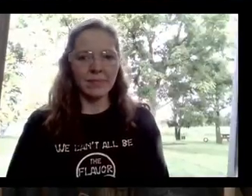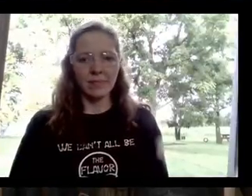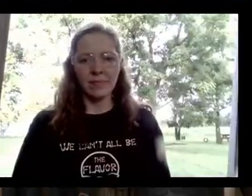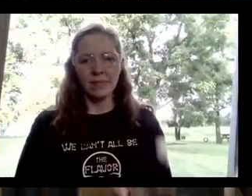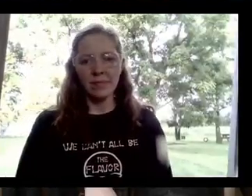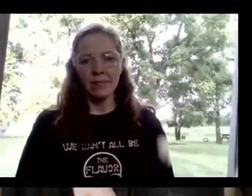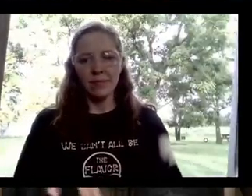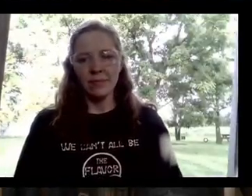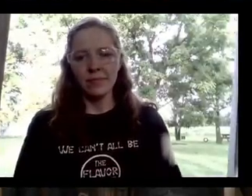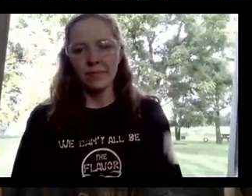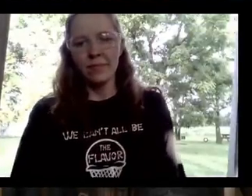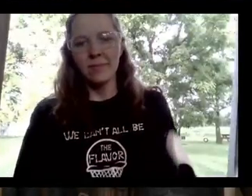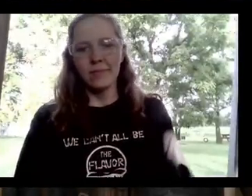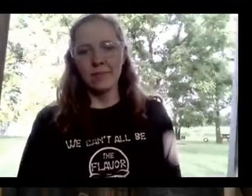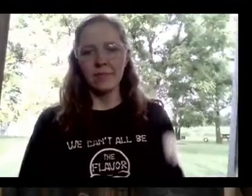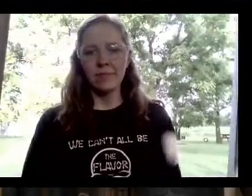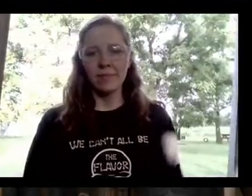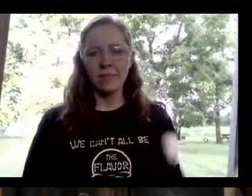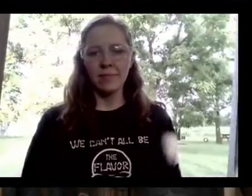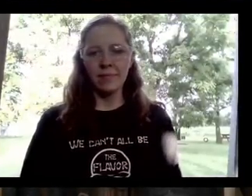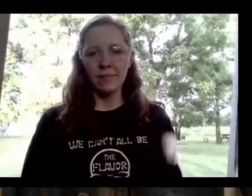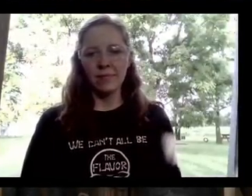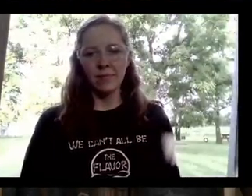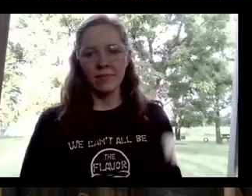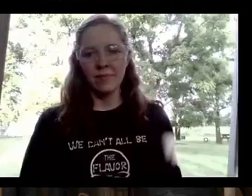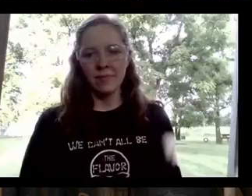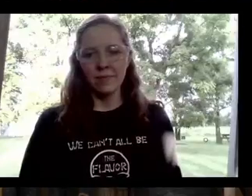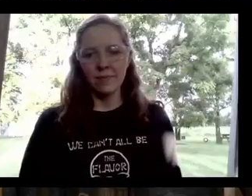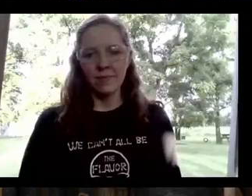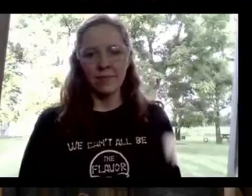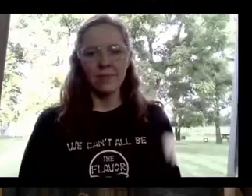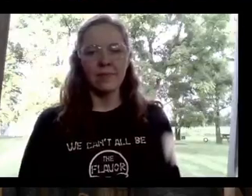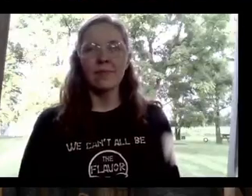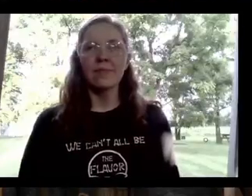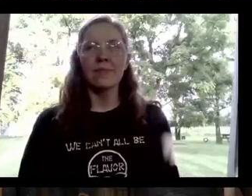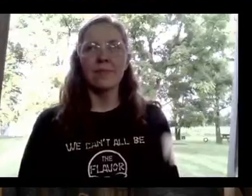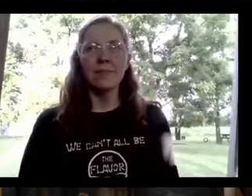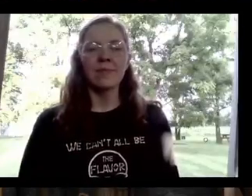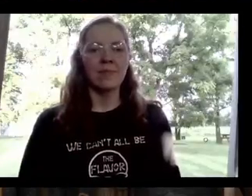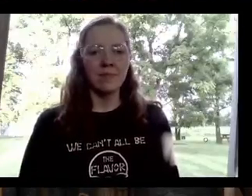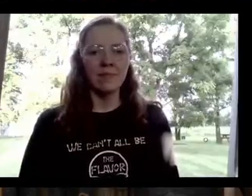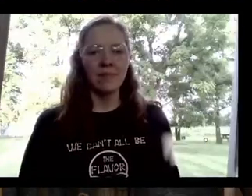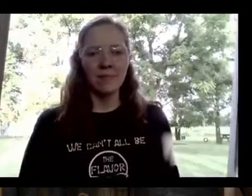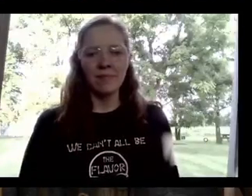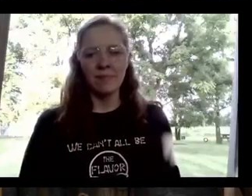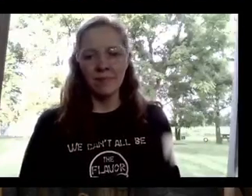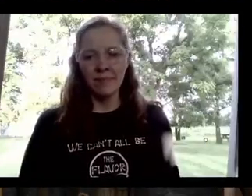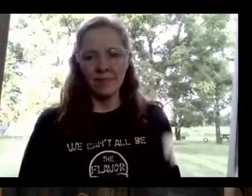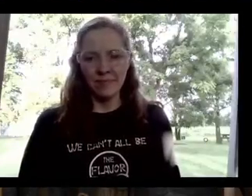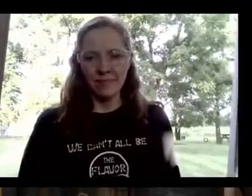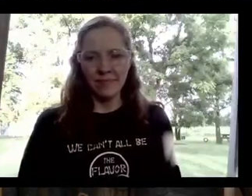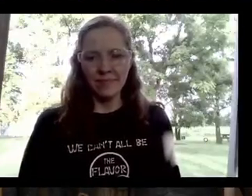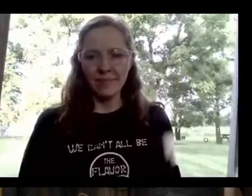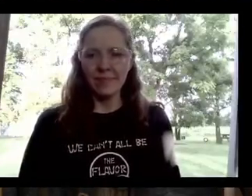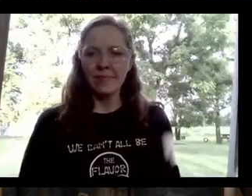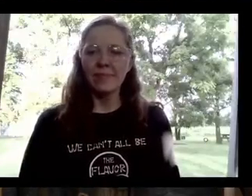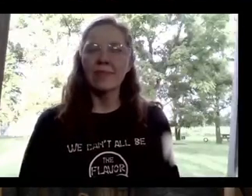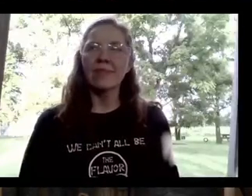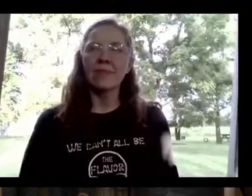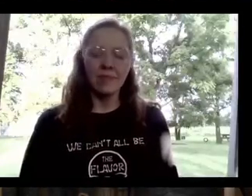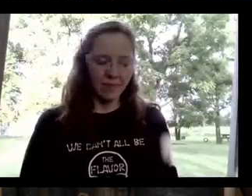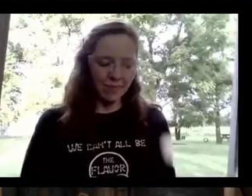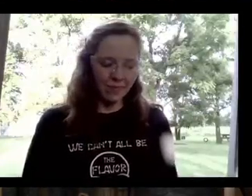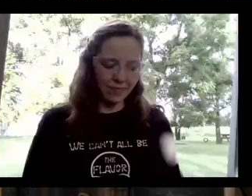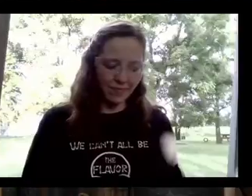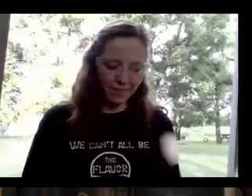been enjoying all the technology that's went into it and everything else like that, multi-camera angles. I really hope that's